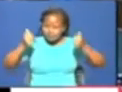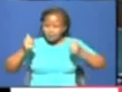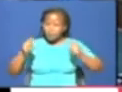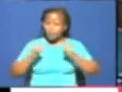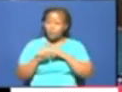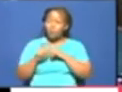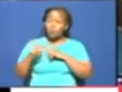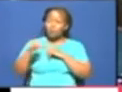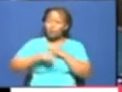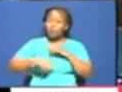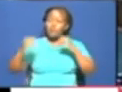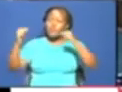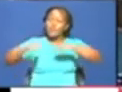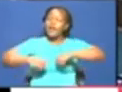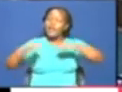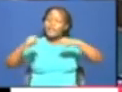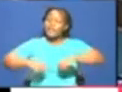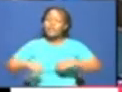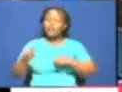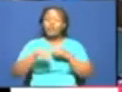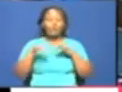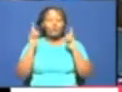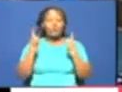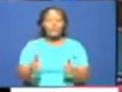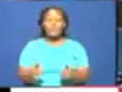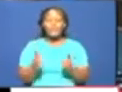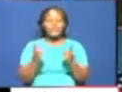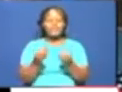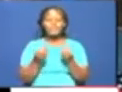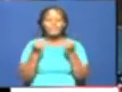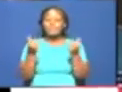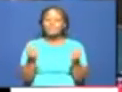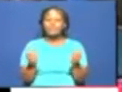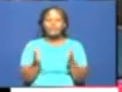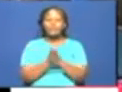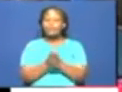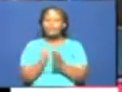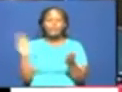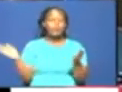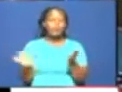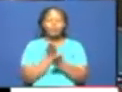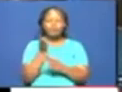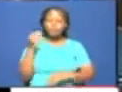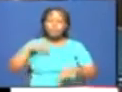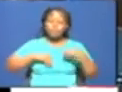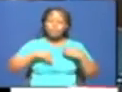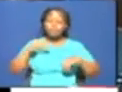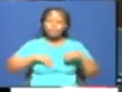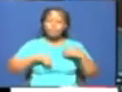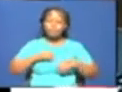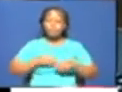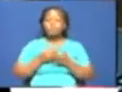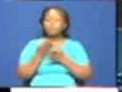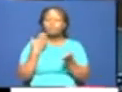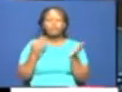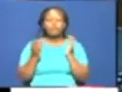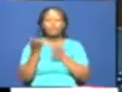it must deal a deadly blow to corruption before it brings down our country.